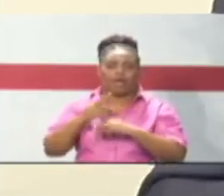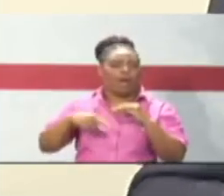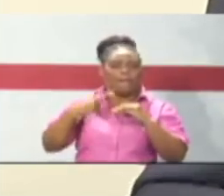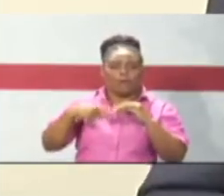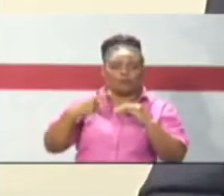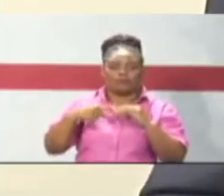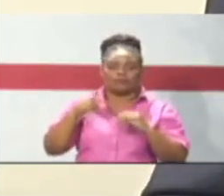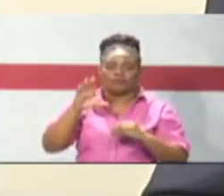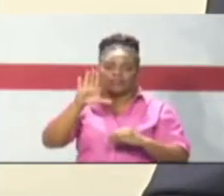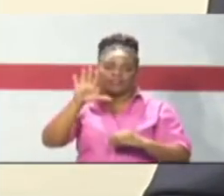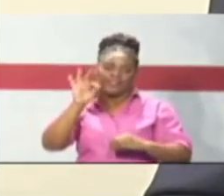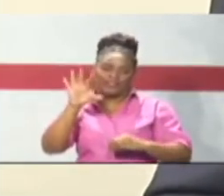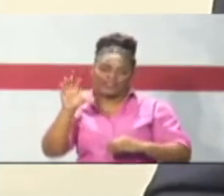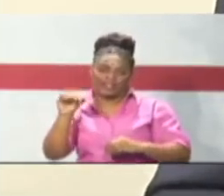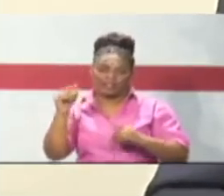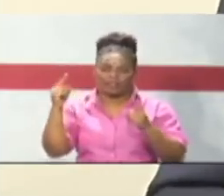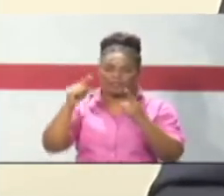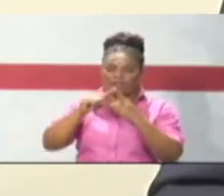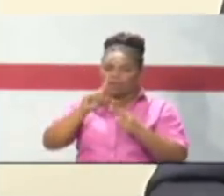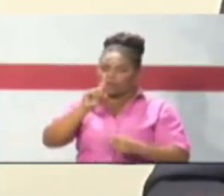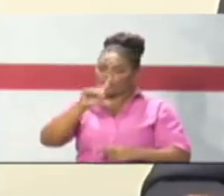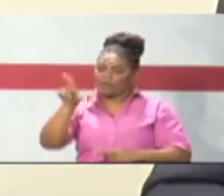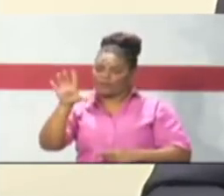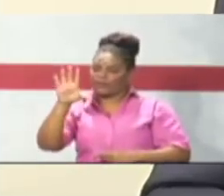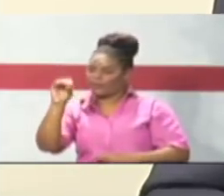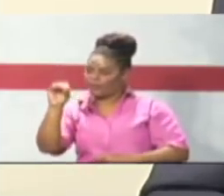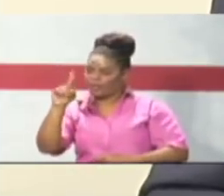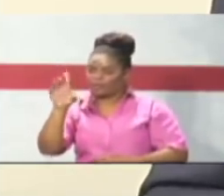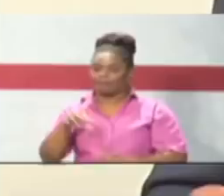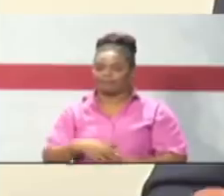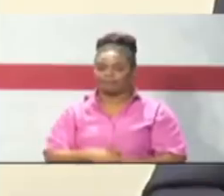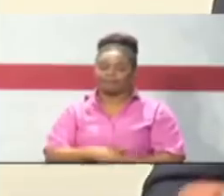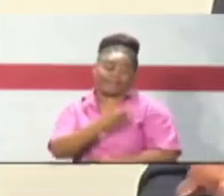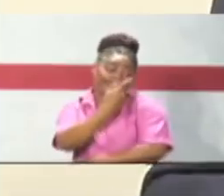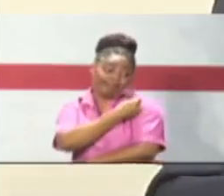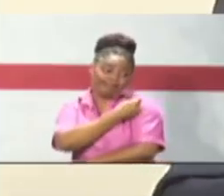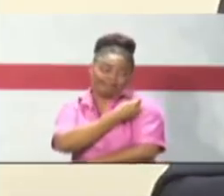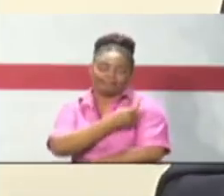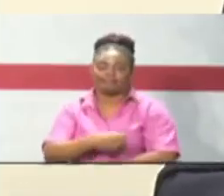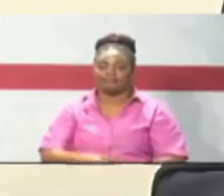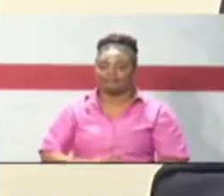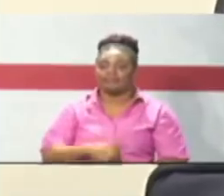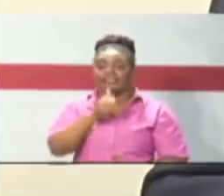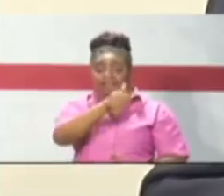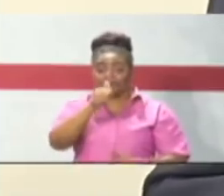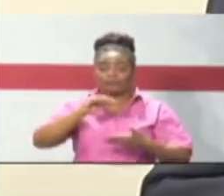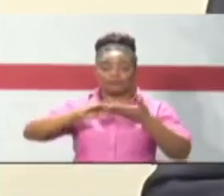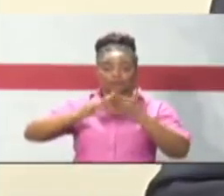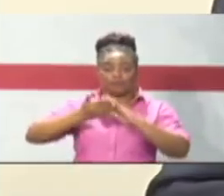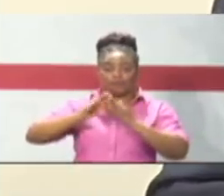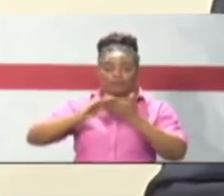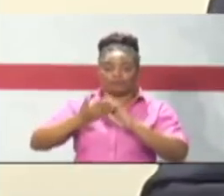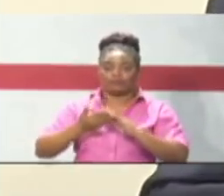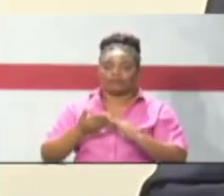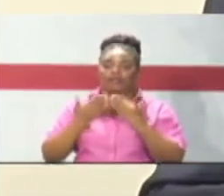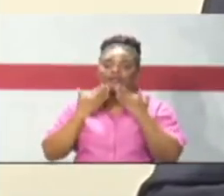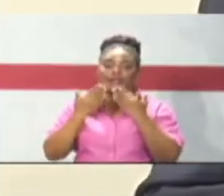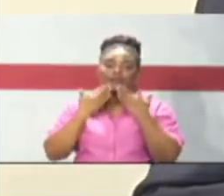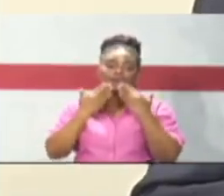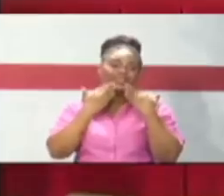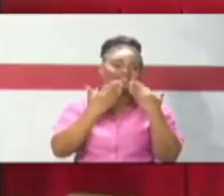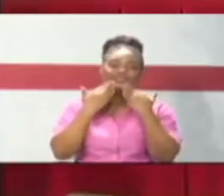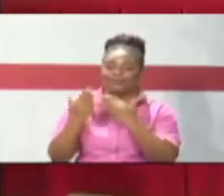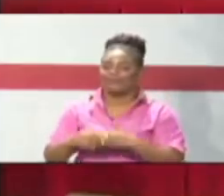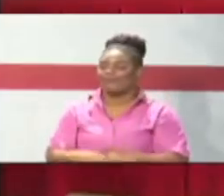to 150 doses in each of those community interventions. Thank you very much. And